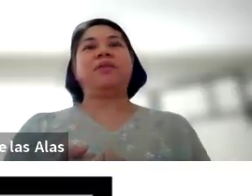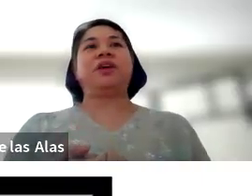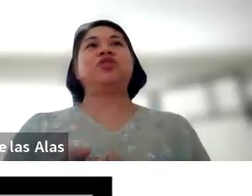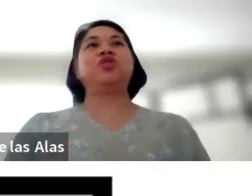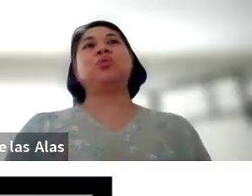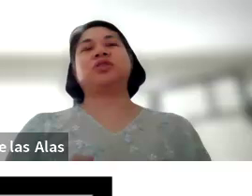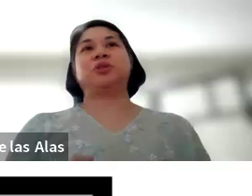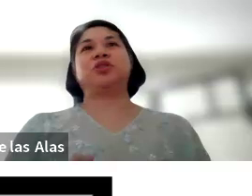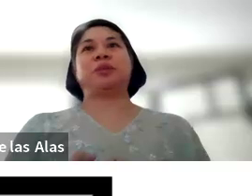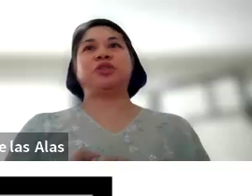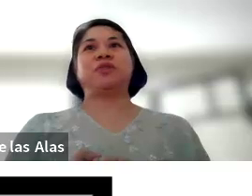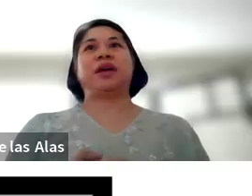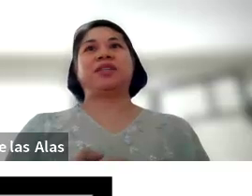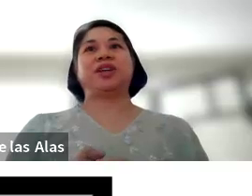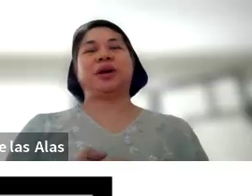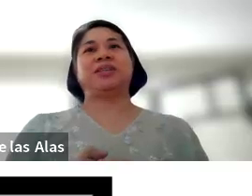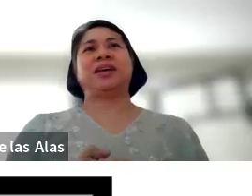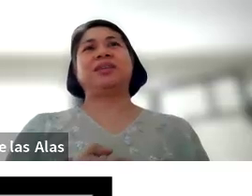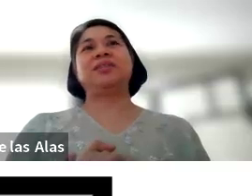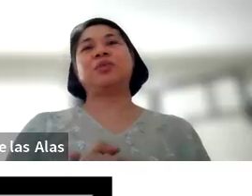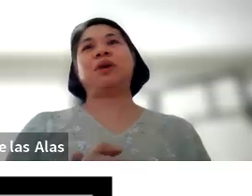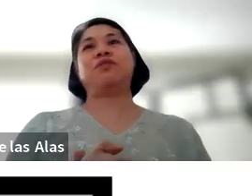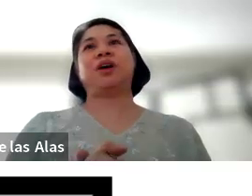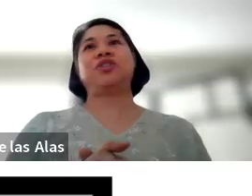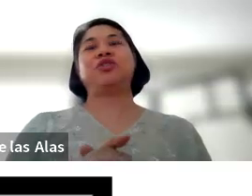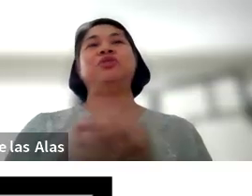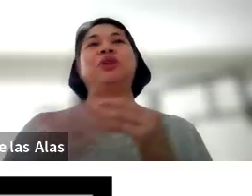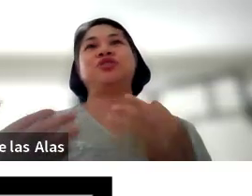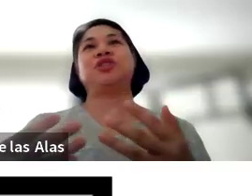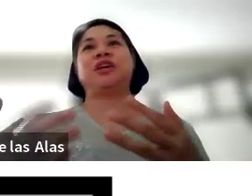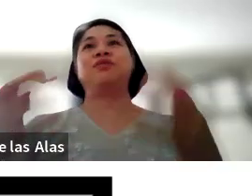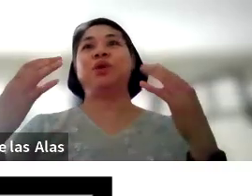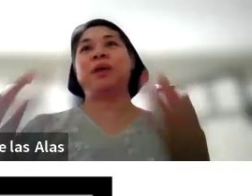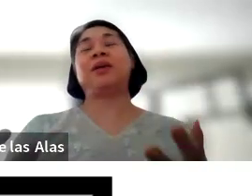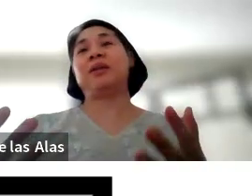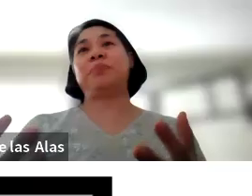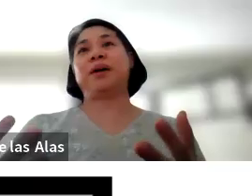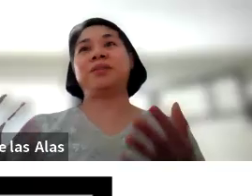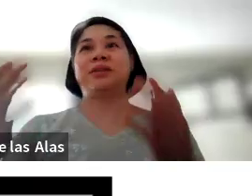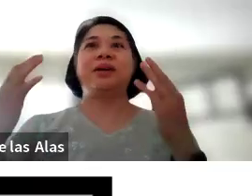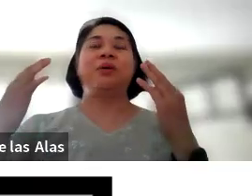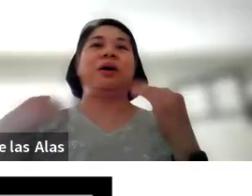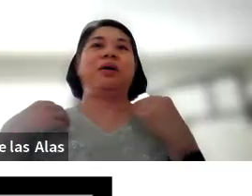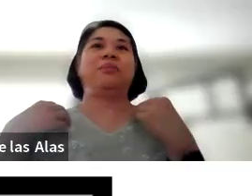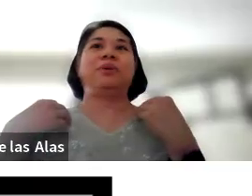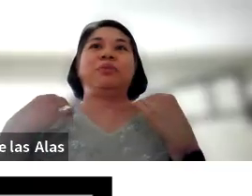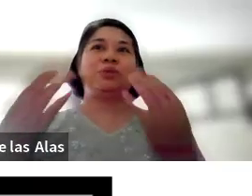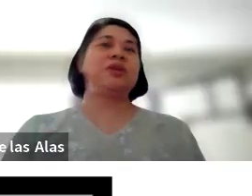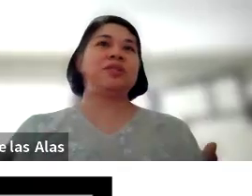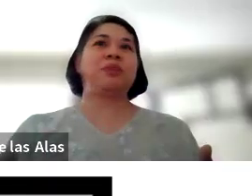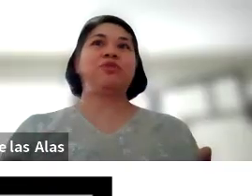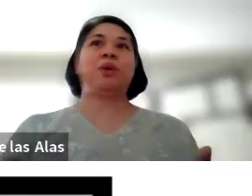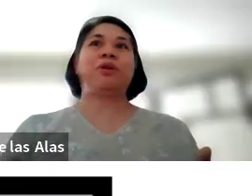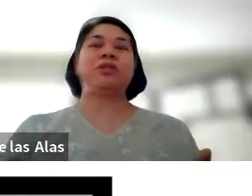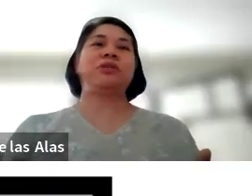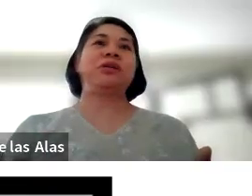We have a short participant survey, as Tara asked, and this is a way for us to understand if we're making an impact through